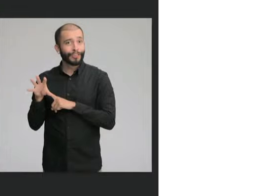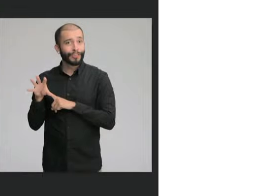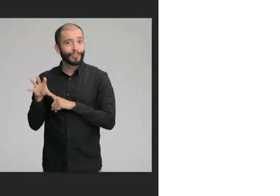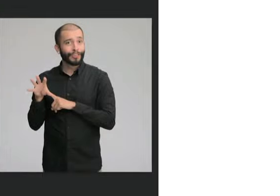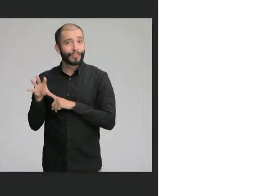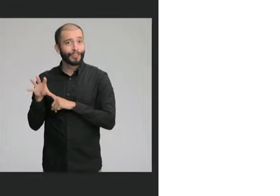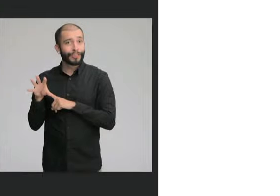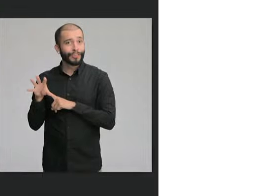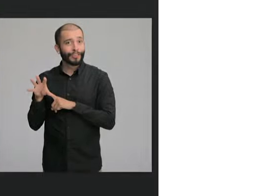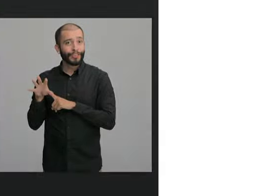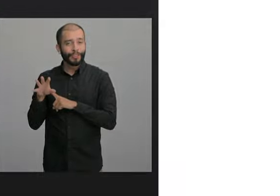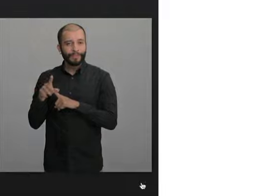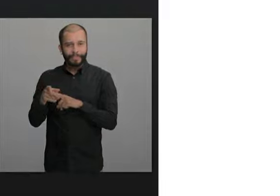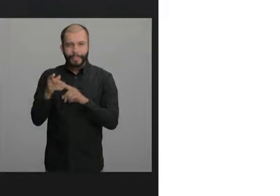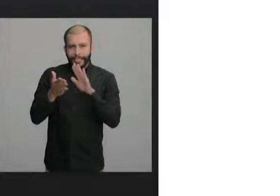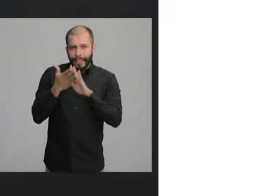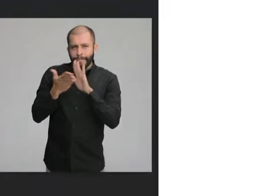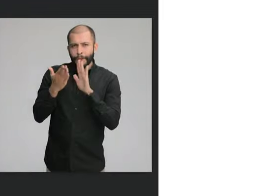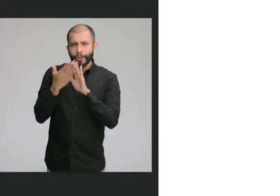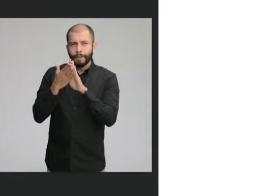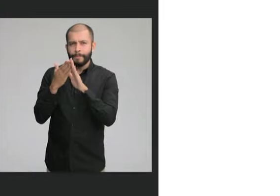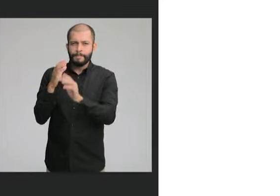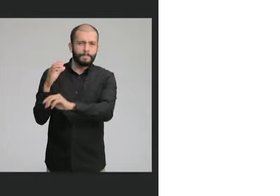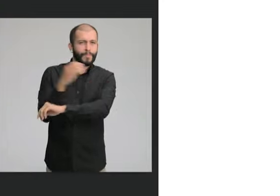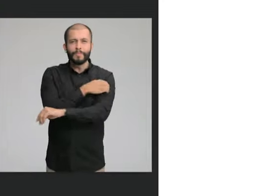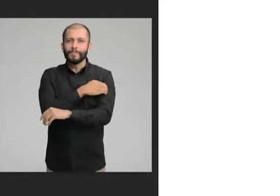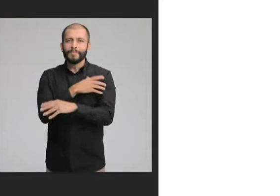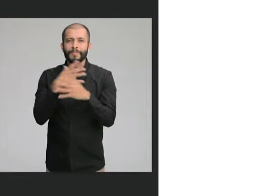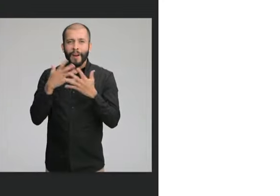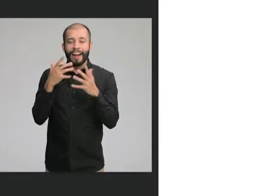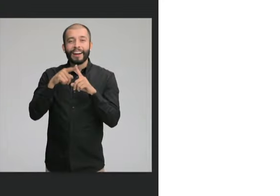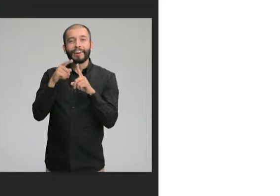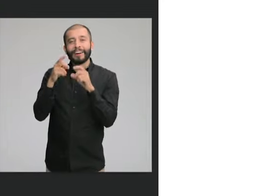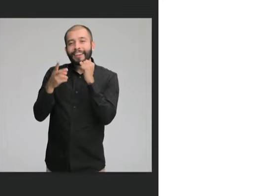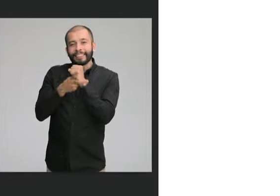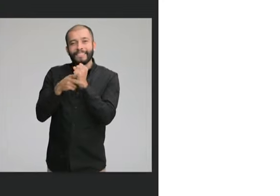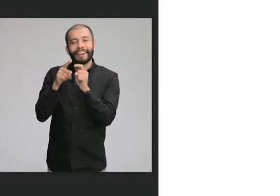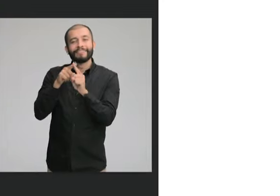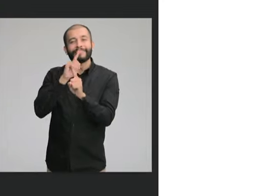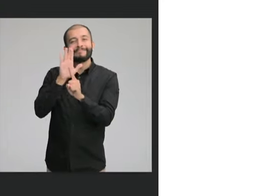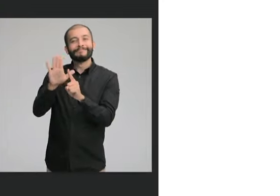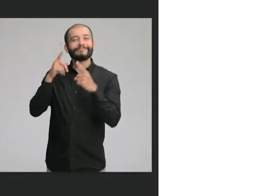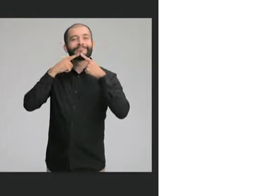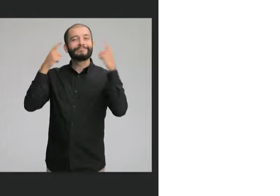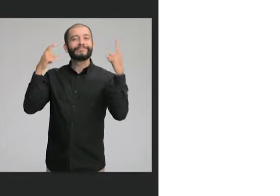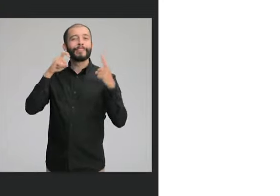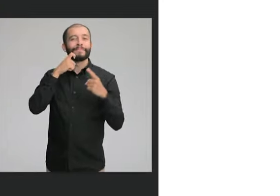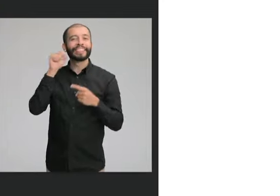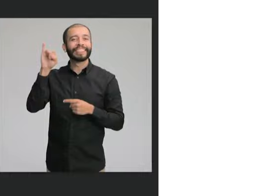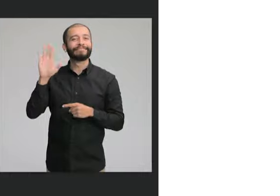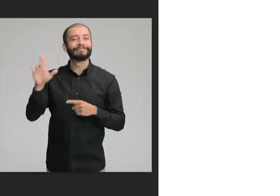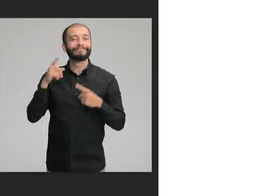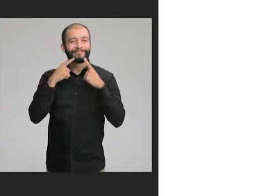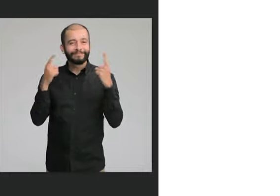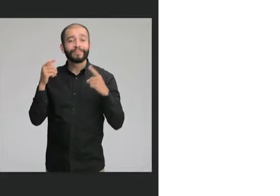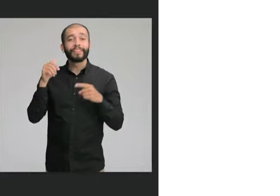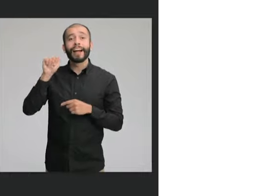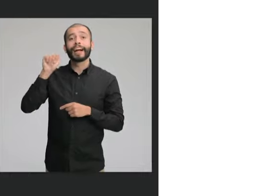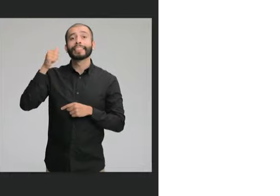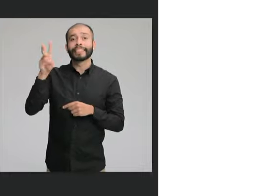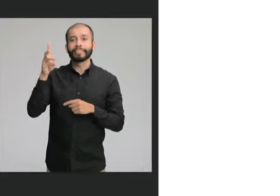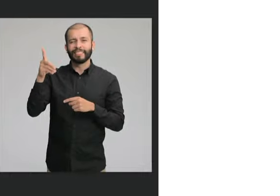chip. This one has a brand new chip. Incredible performance with leading power efficiency is a hallmark of Apple Silicon. Mm-hmm. A16 has